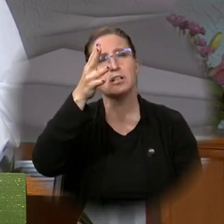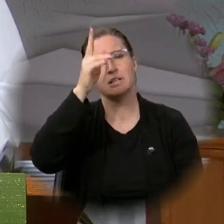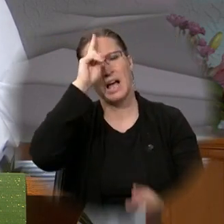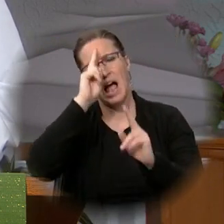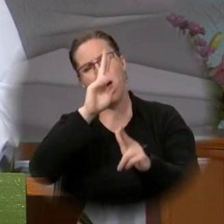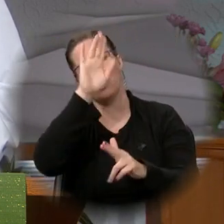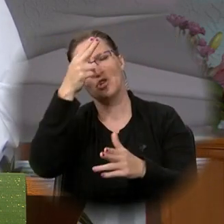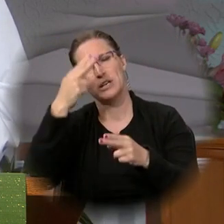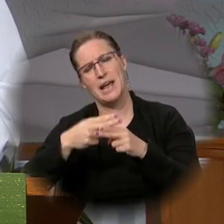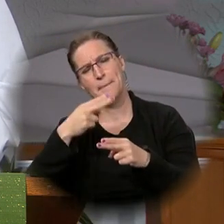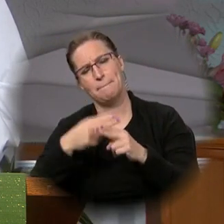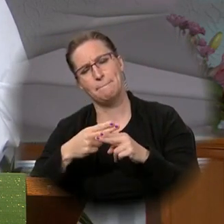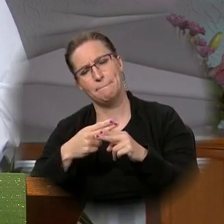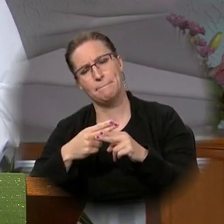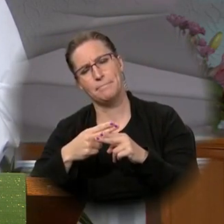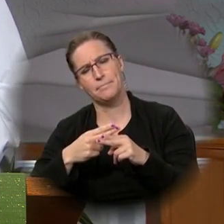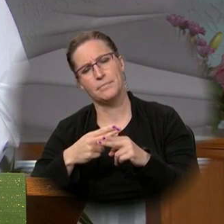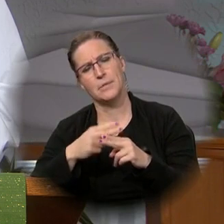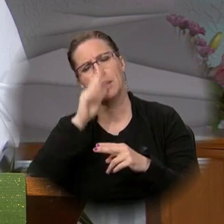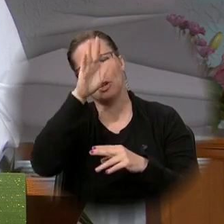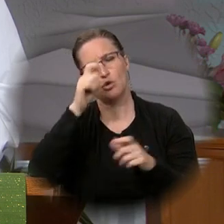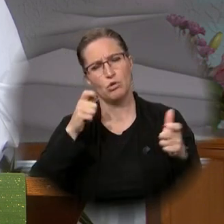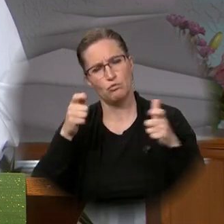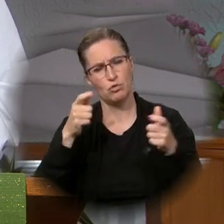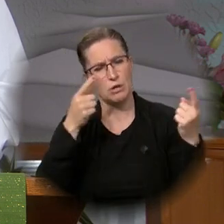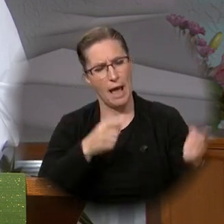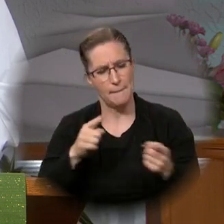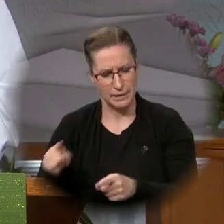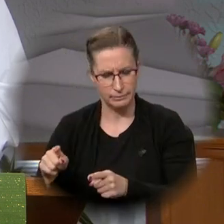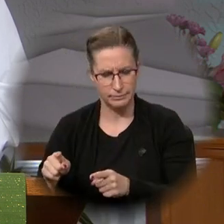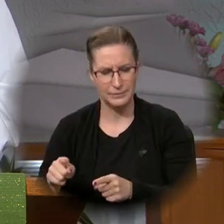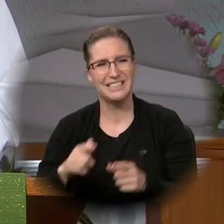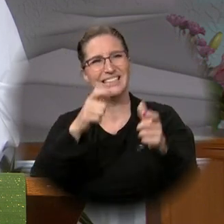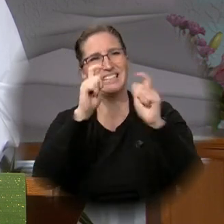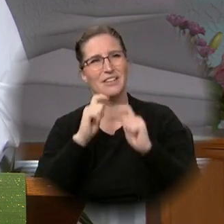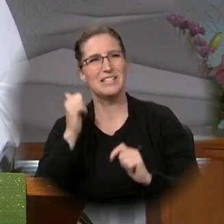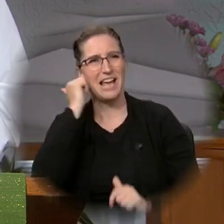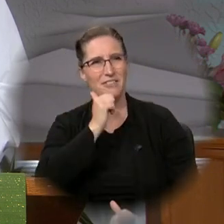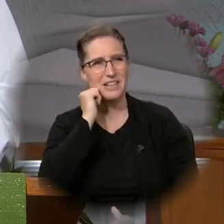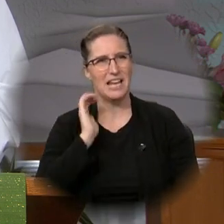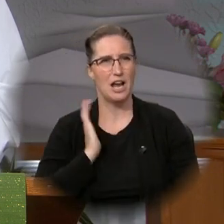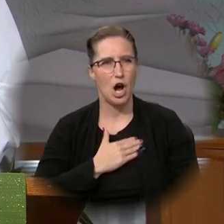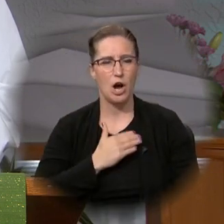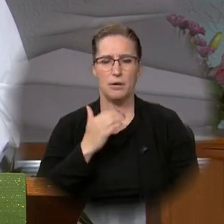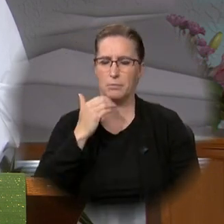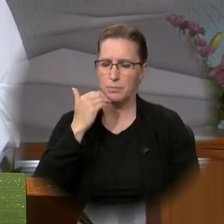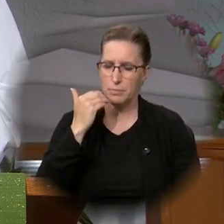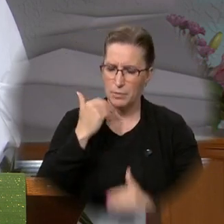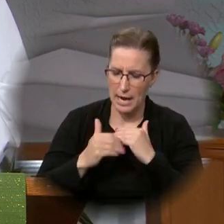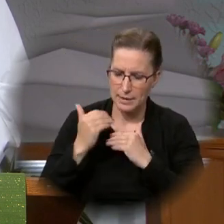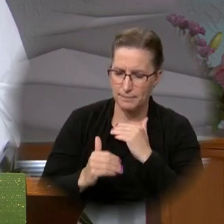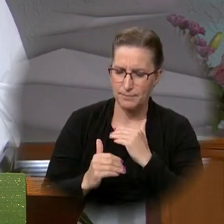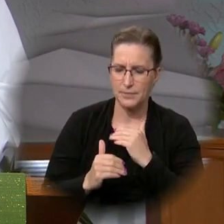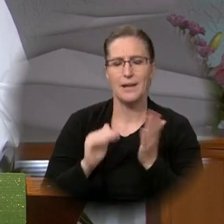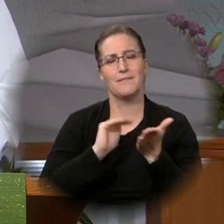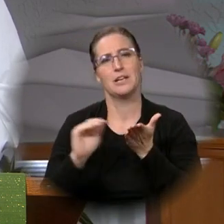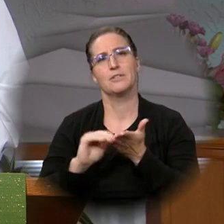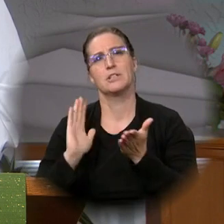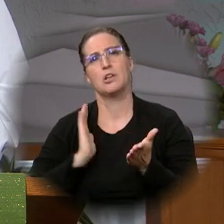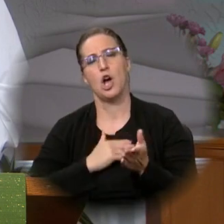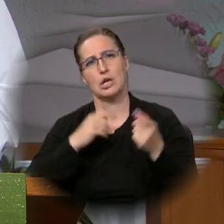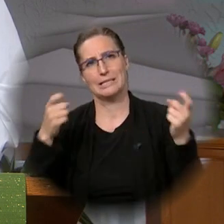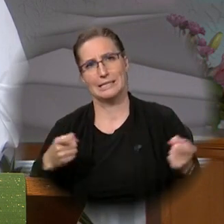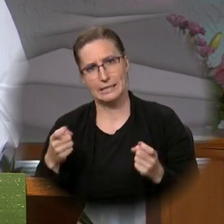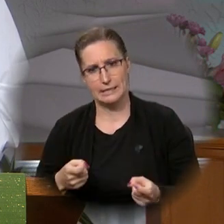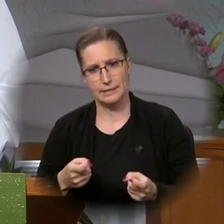hallowed be your name, your kingdom come. Give us each day our daily bread, and forgive us